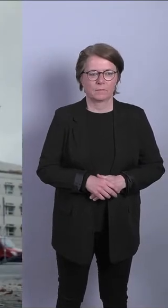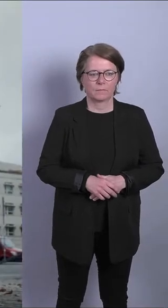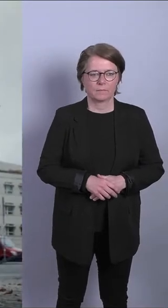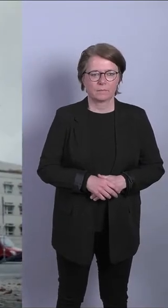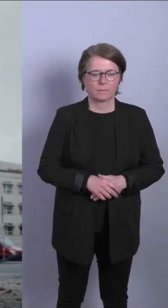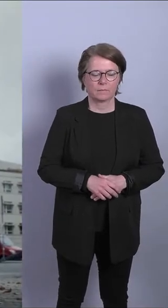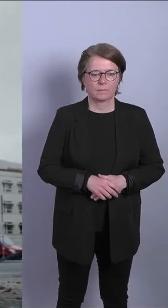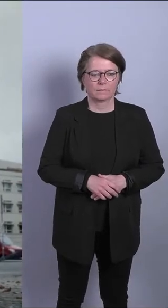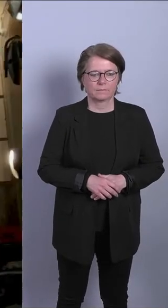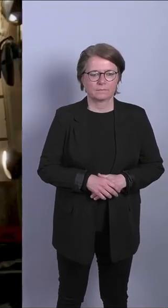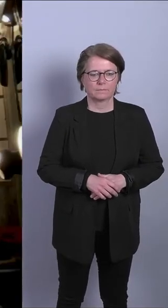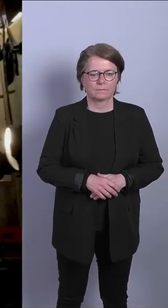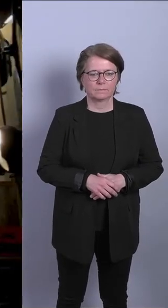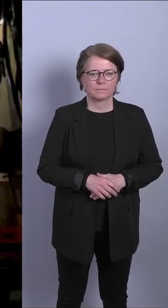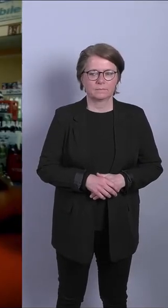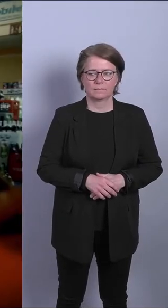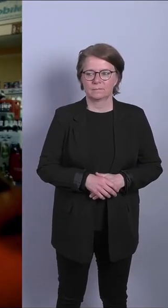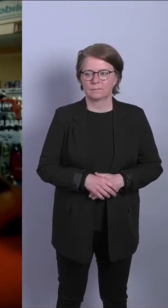We are up early.